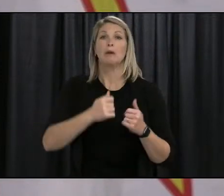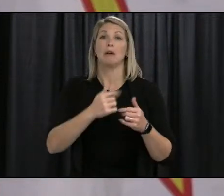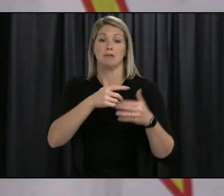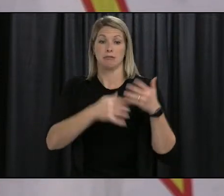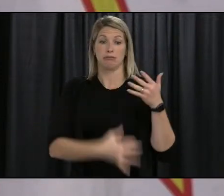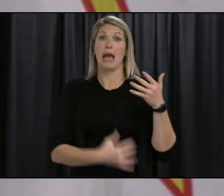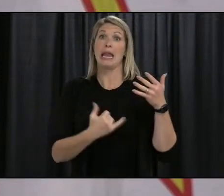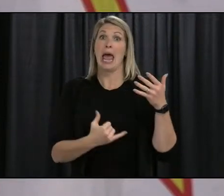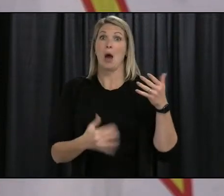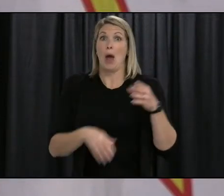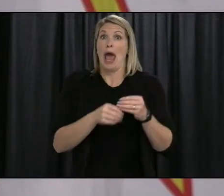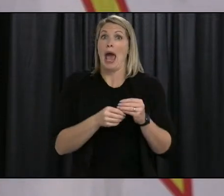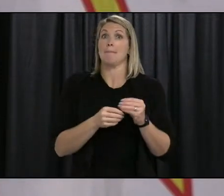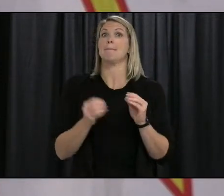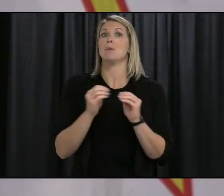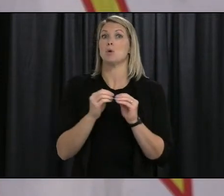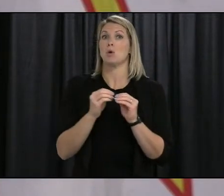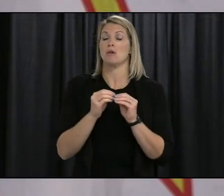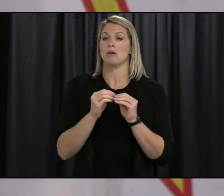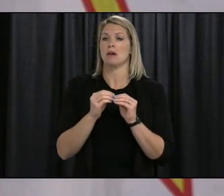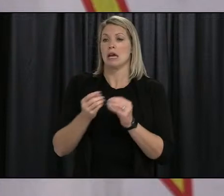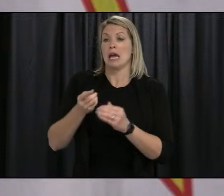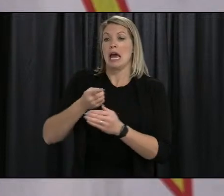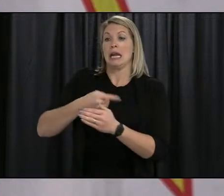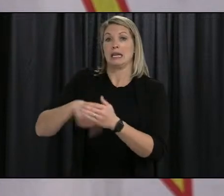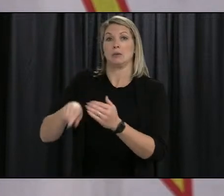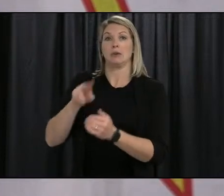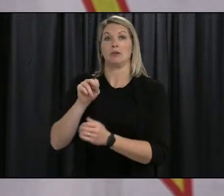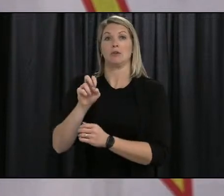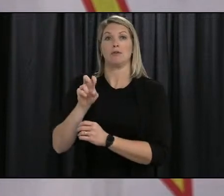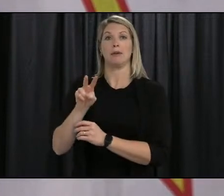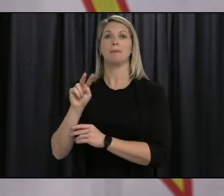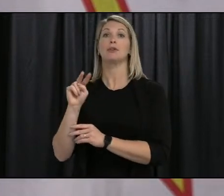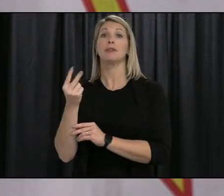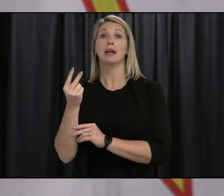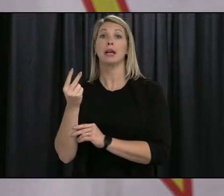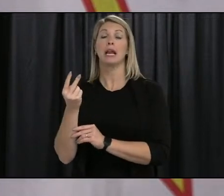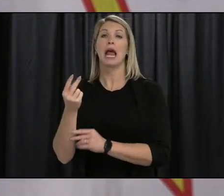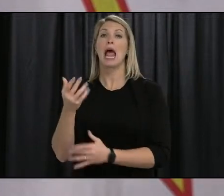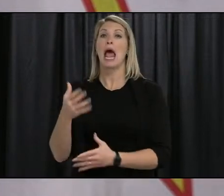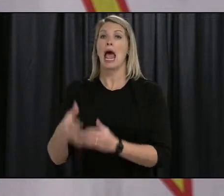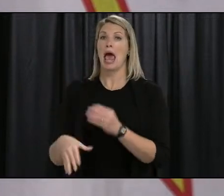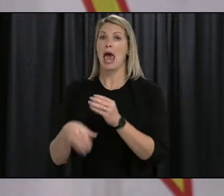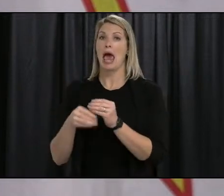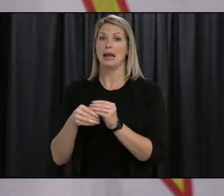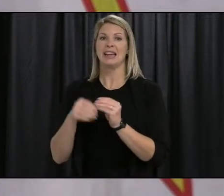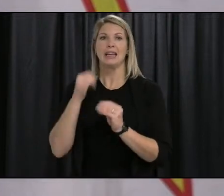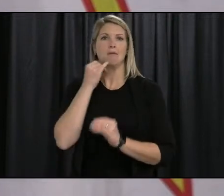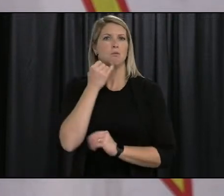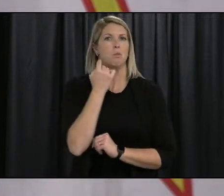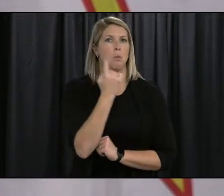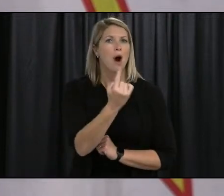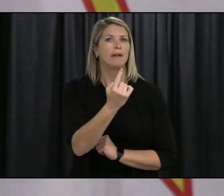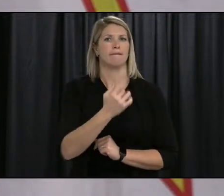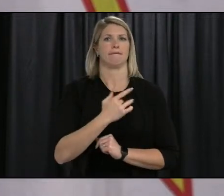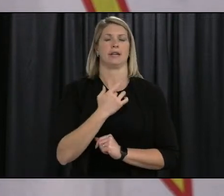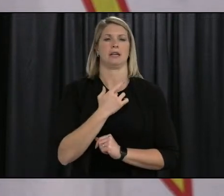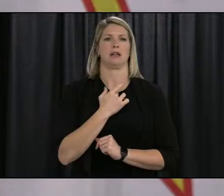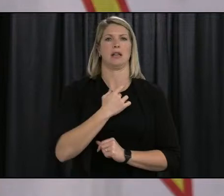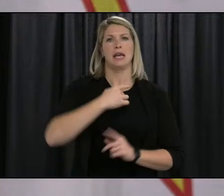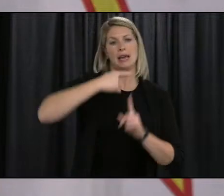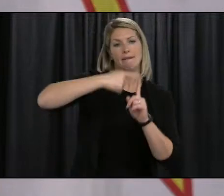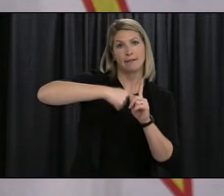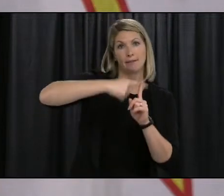Monday, November 2nd, this will change such that individuals experiencing a single symptom of fever or new or